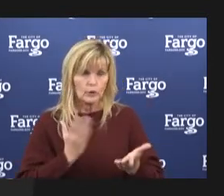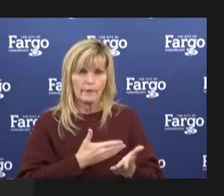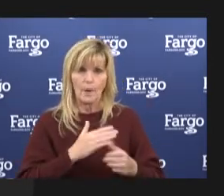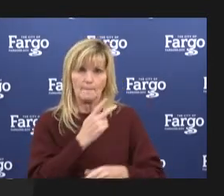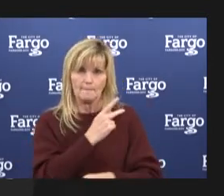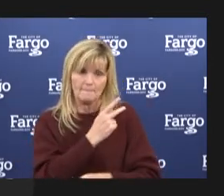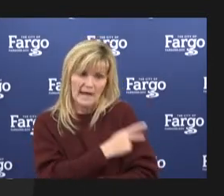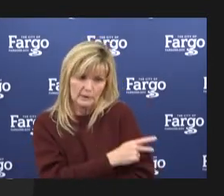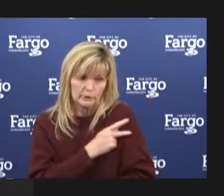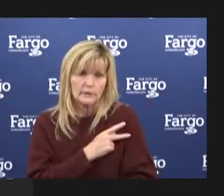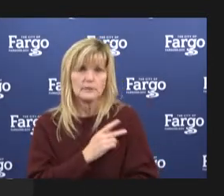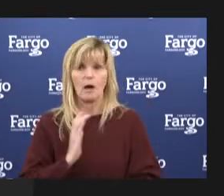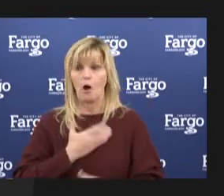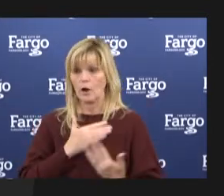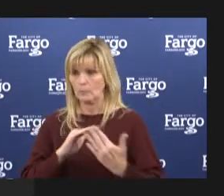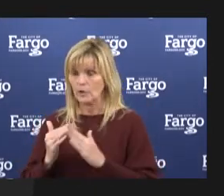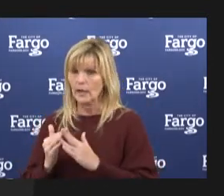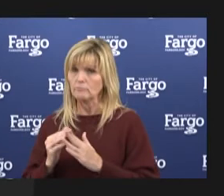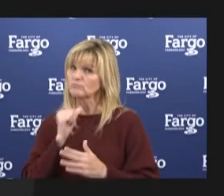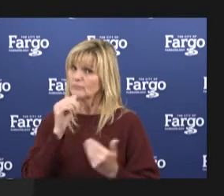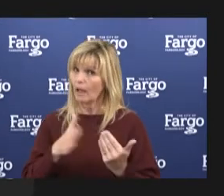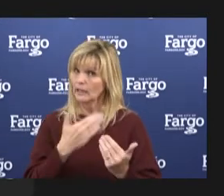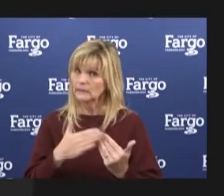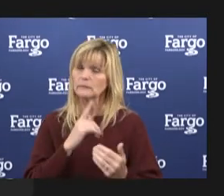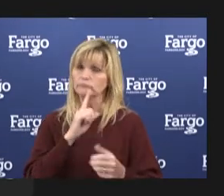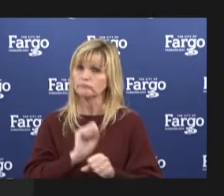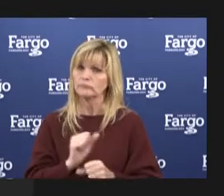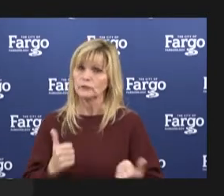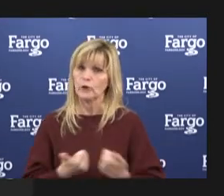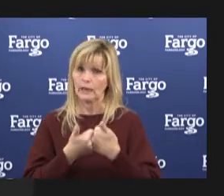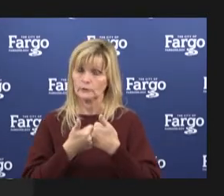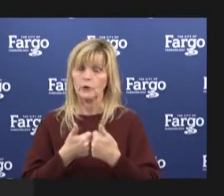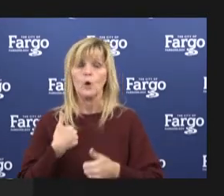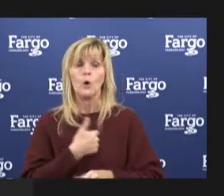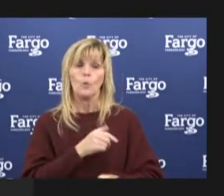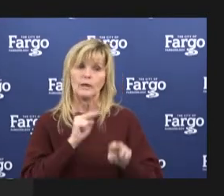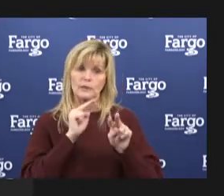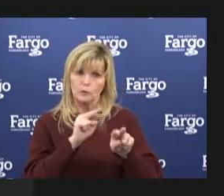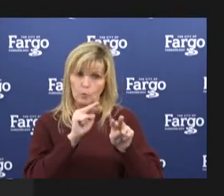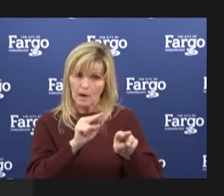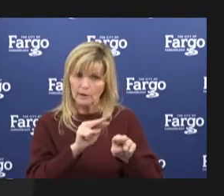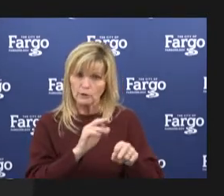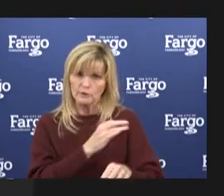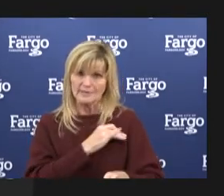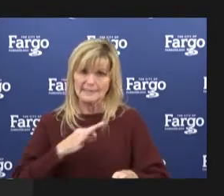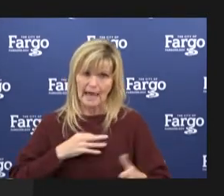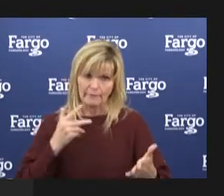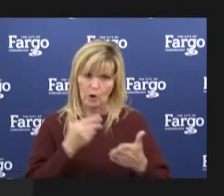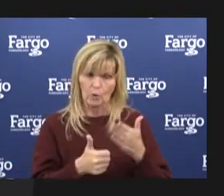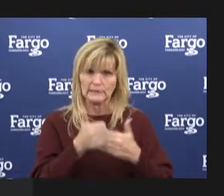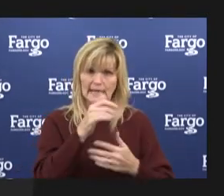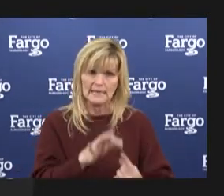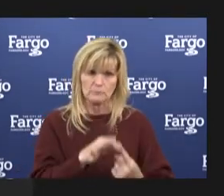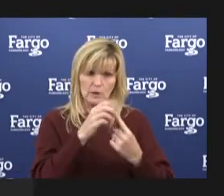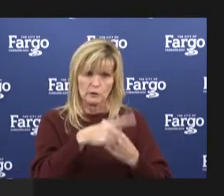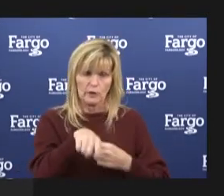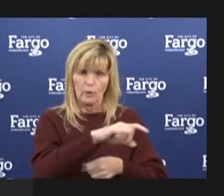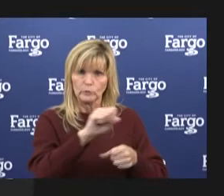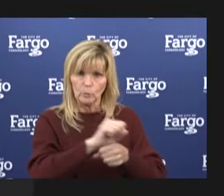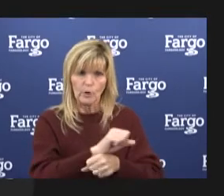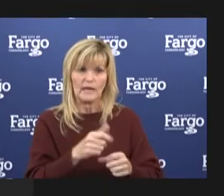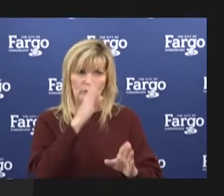communities, and we know it has been challenging. We continue to monitor staffing closely, especially those working on the front